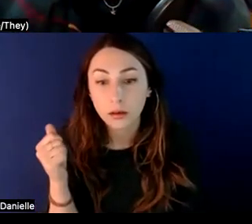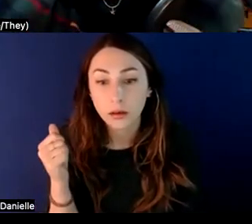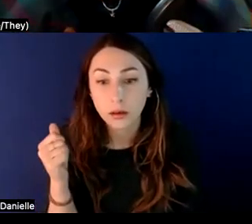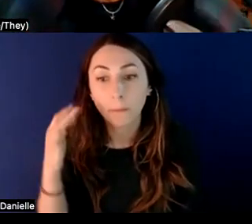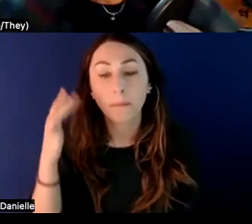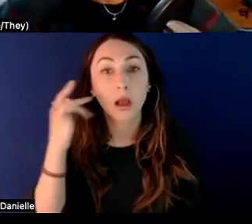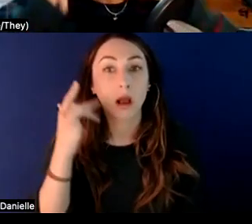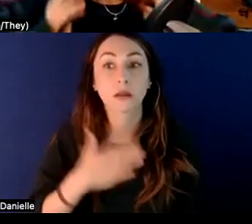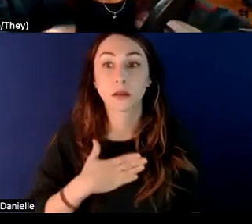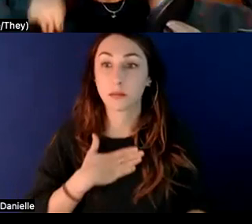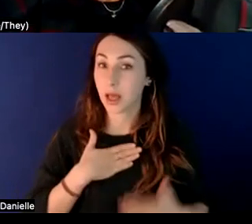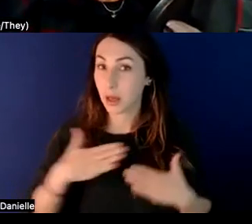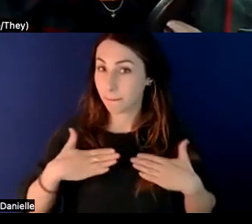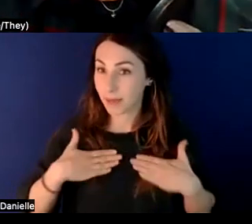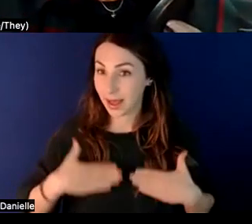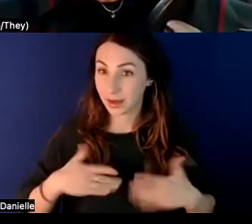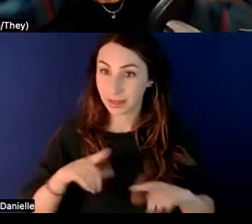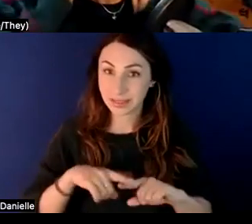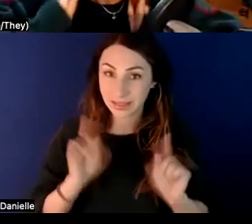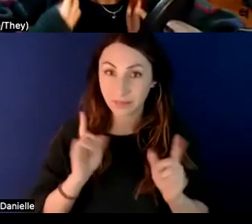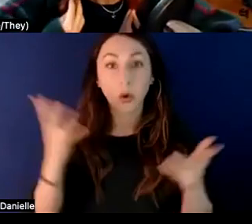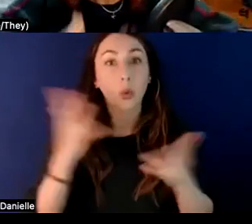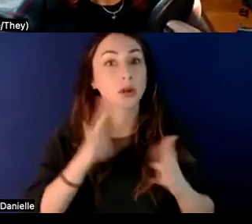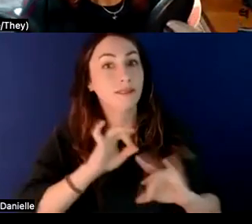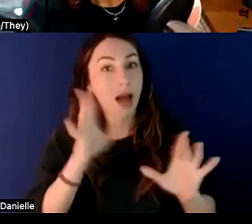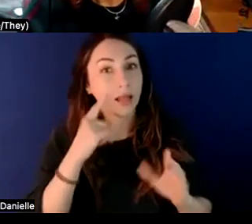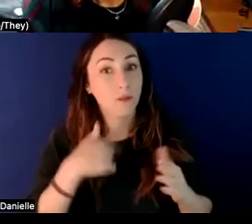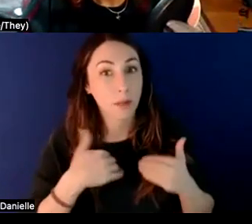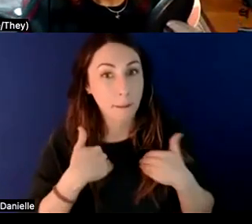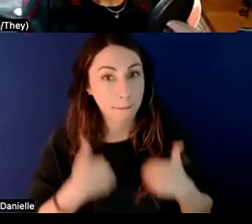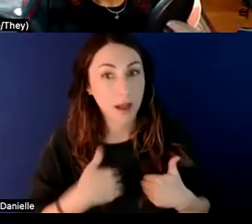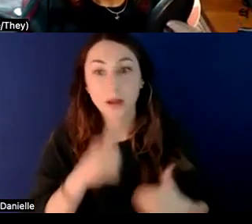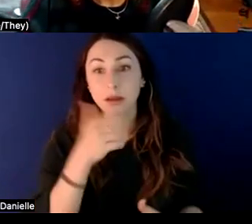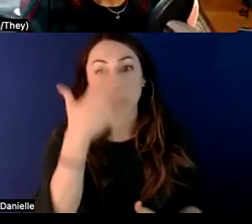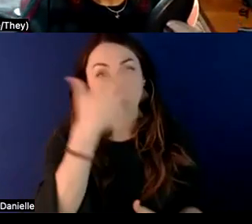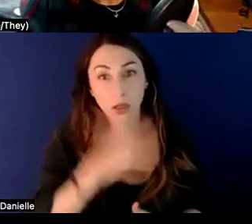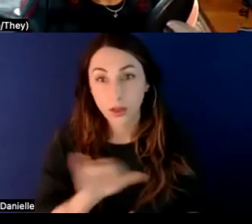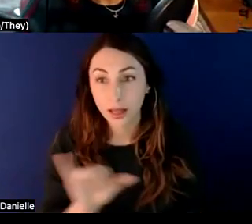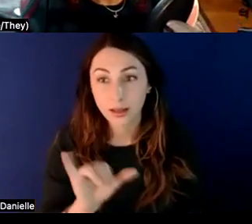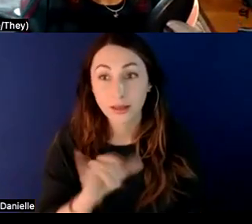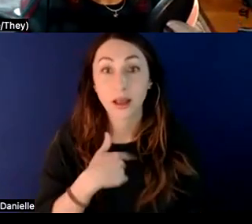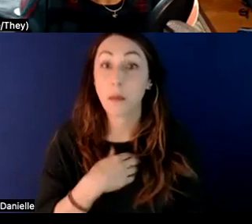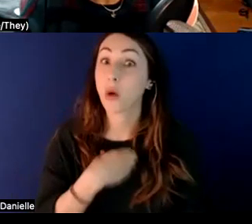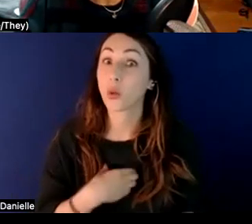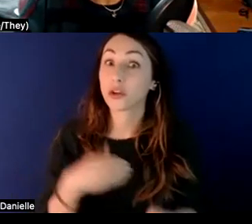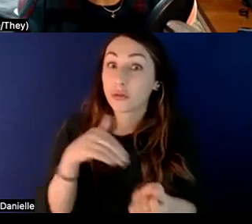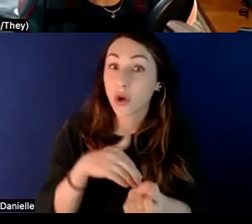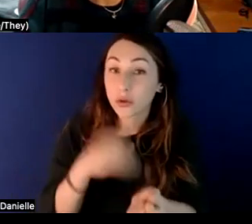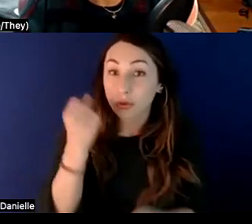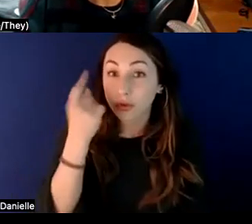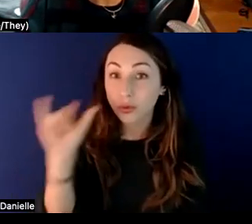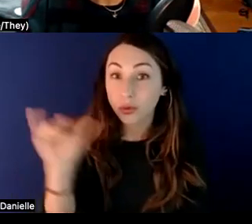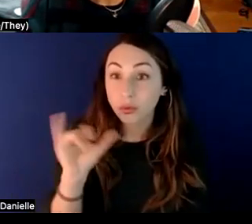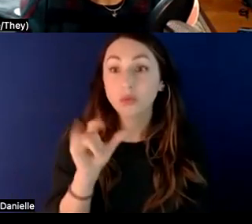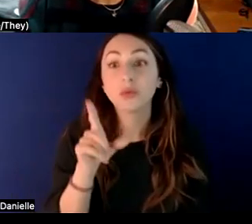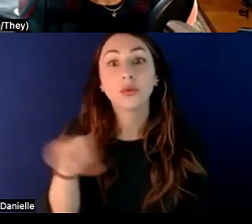because my body is different, what is violent for my body doesn't look the same. And like, I wish doctors understood that too, because then they'd understand